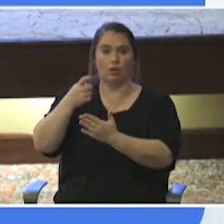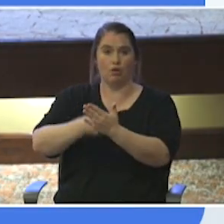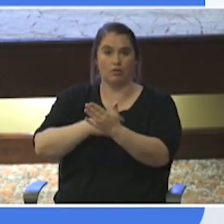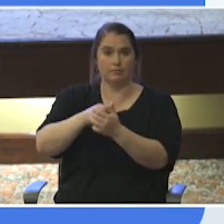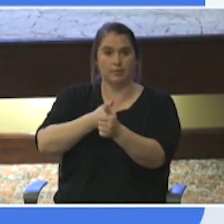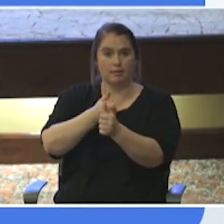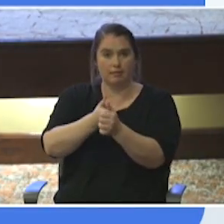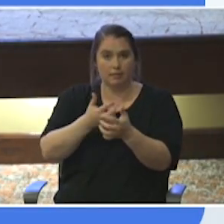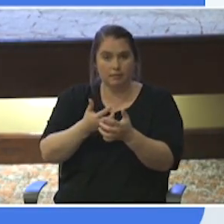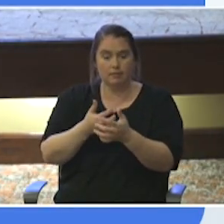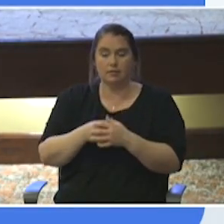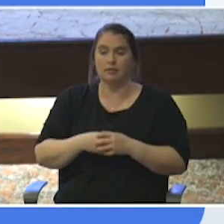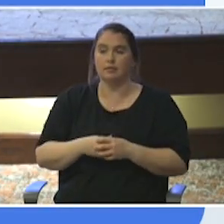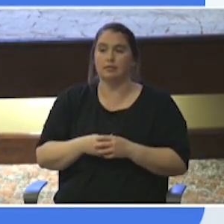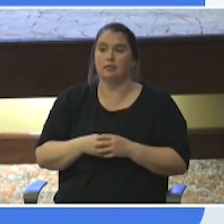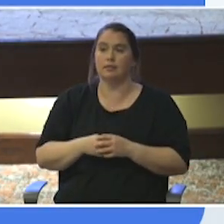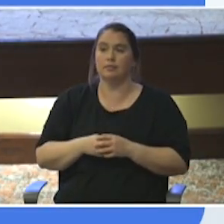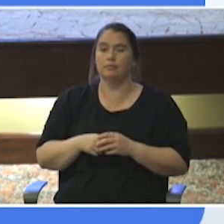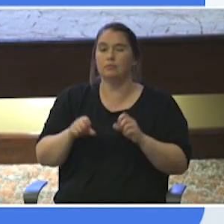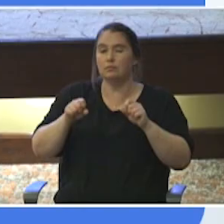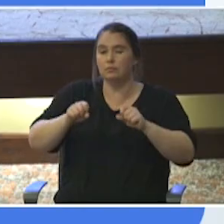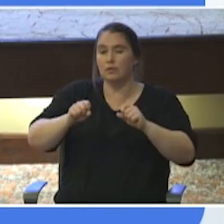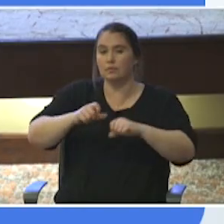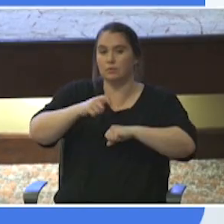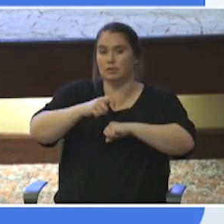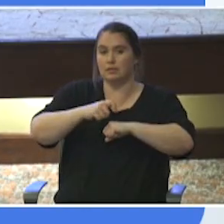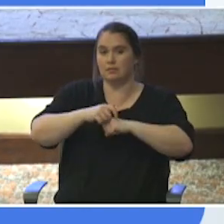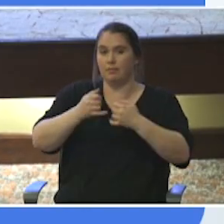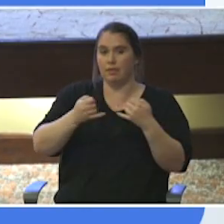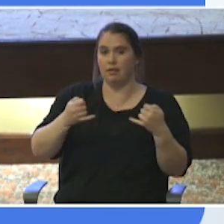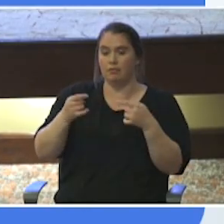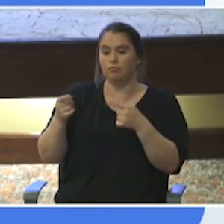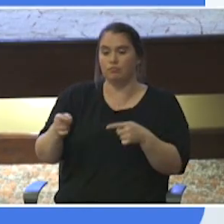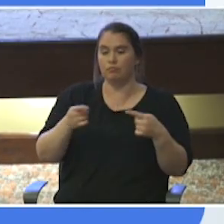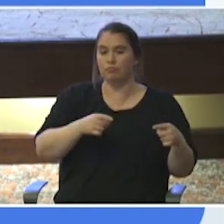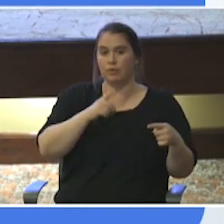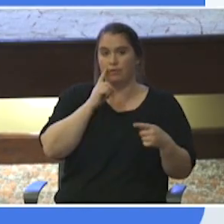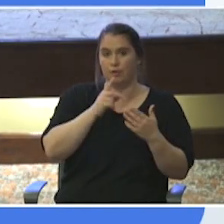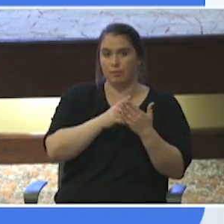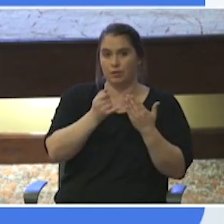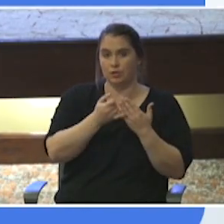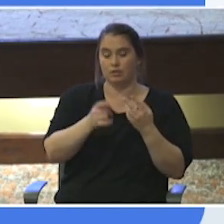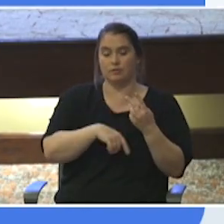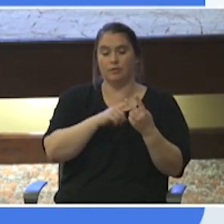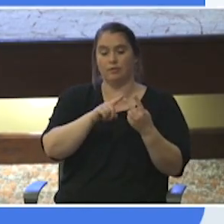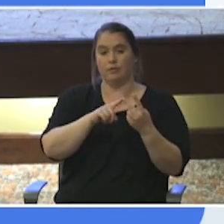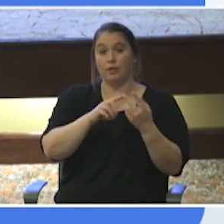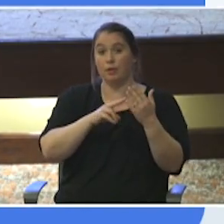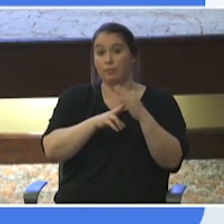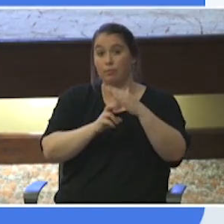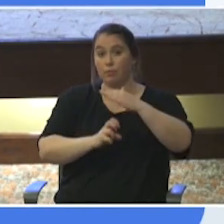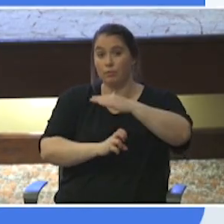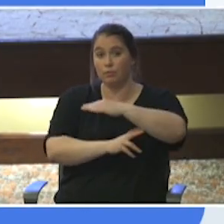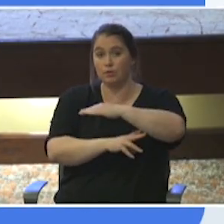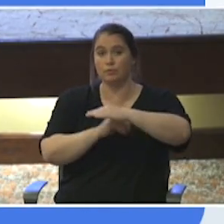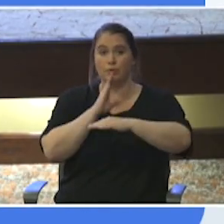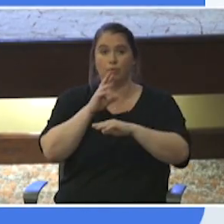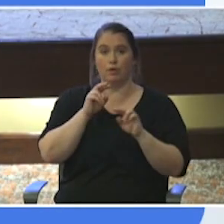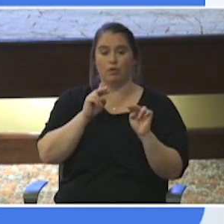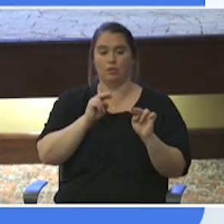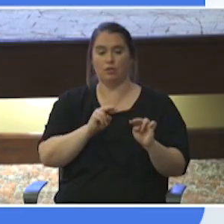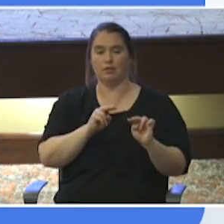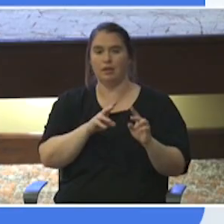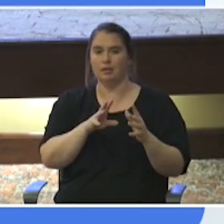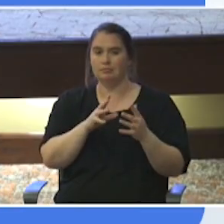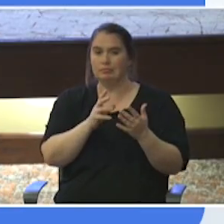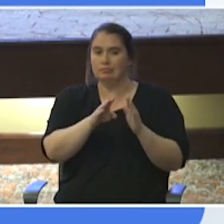cost, a possible project timeline. On the bridge lighting project, we'll talk about some of the background, where